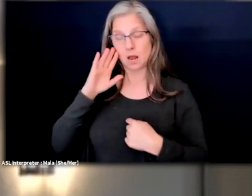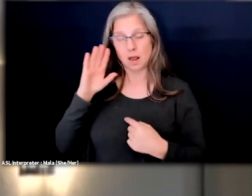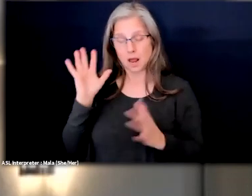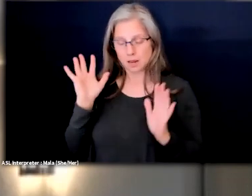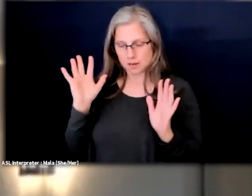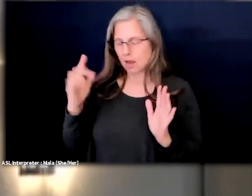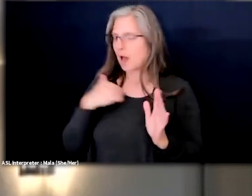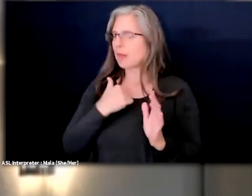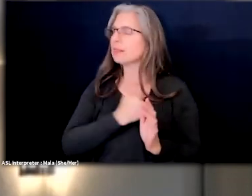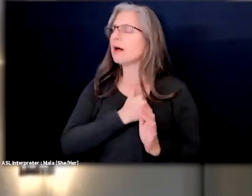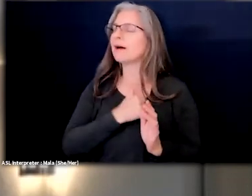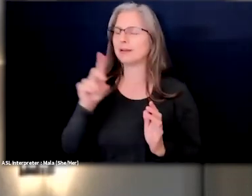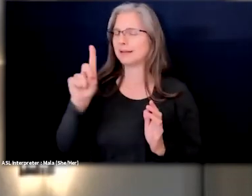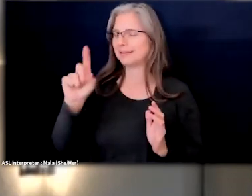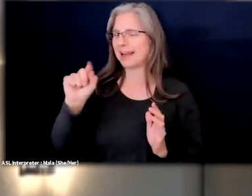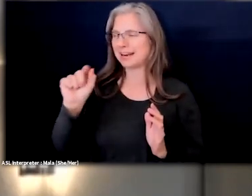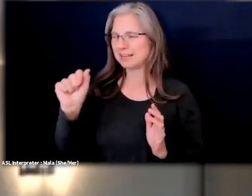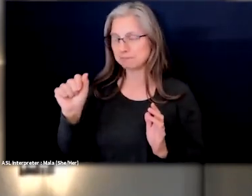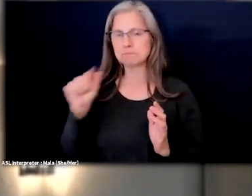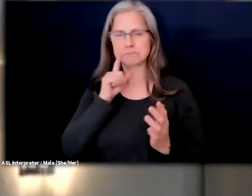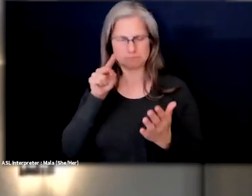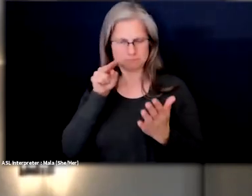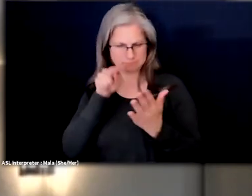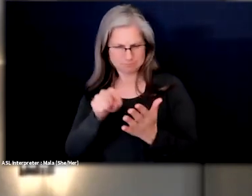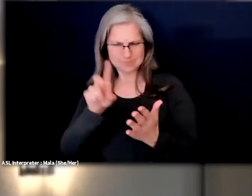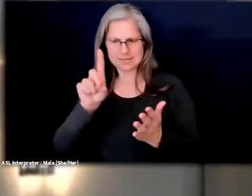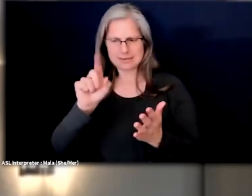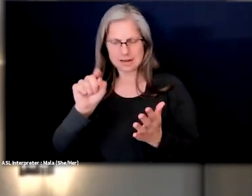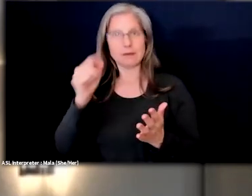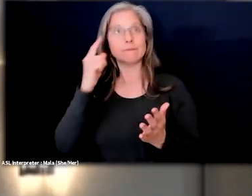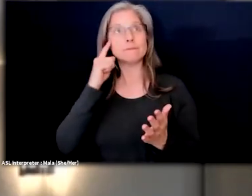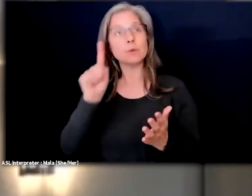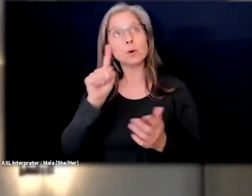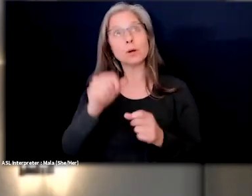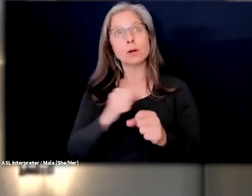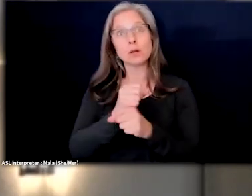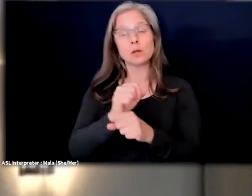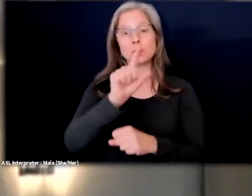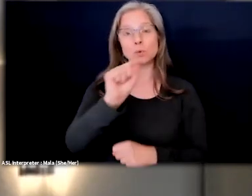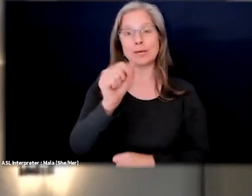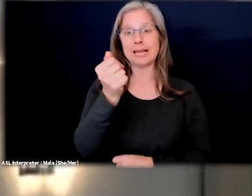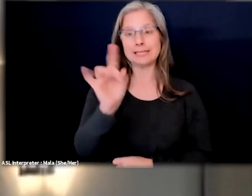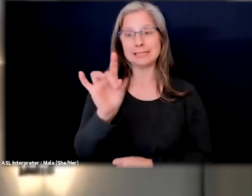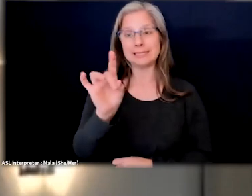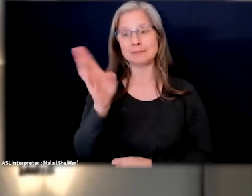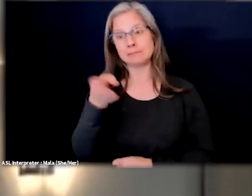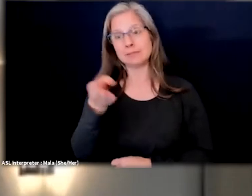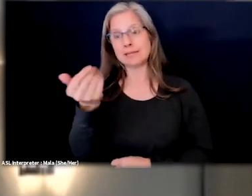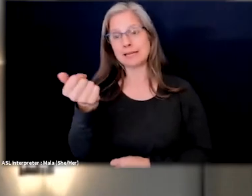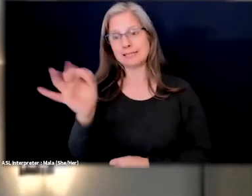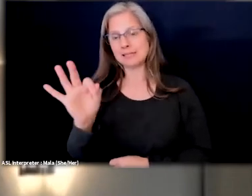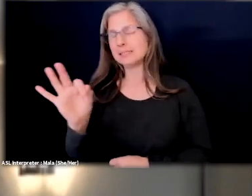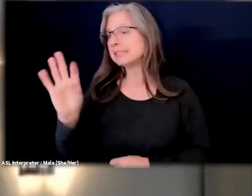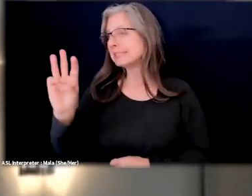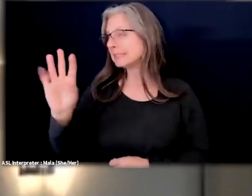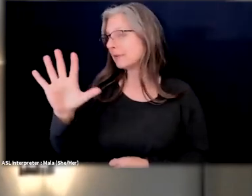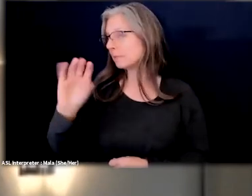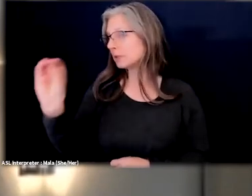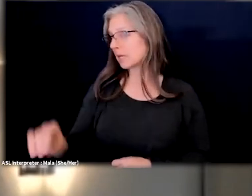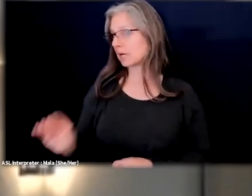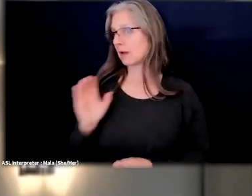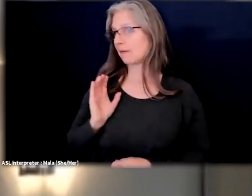I love data. So in looking at our data for 2018, 2019, 65% of